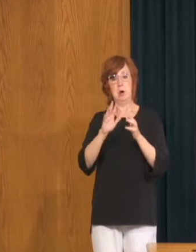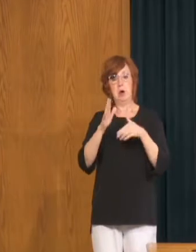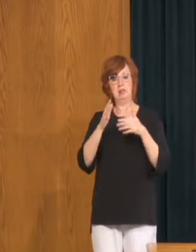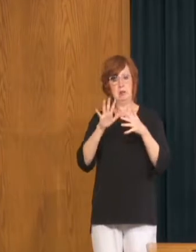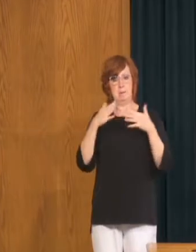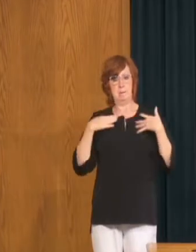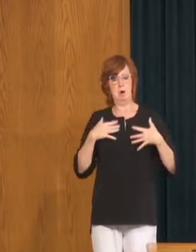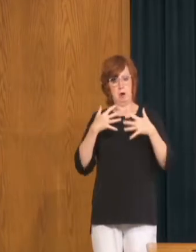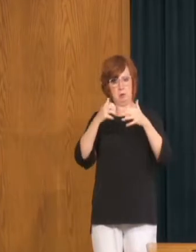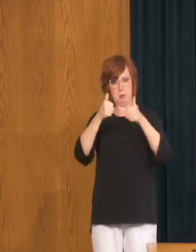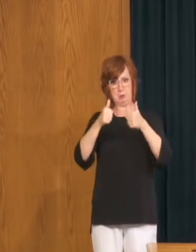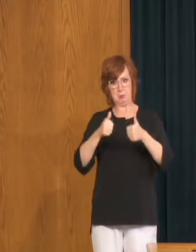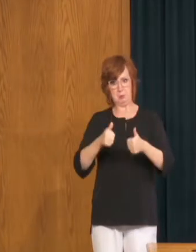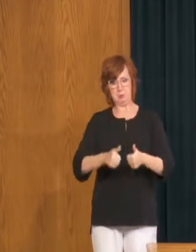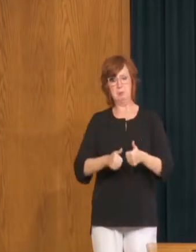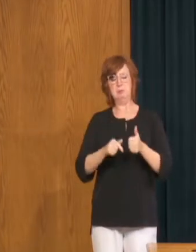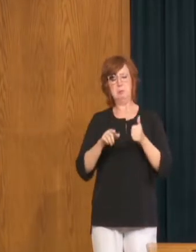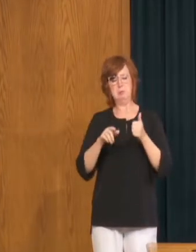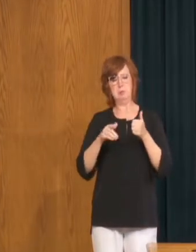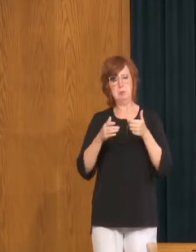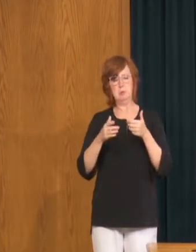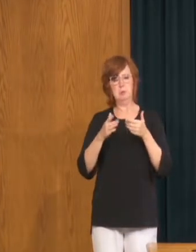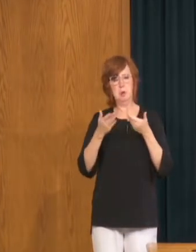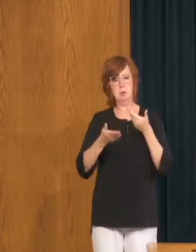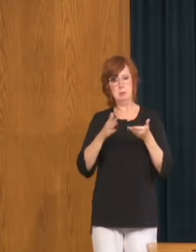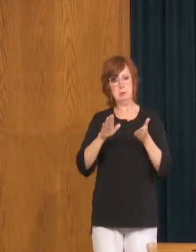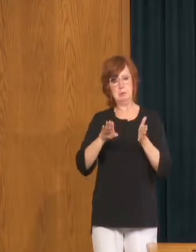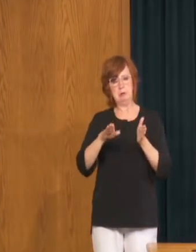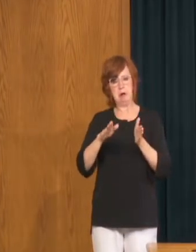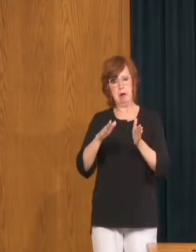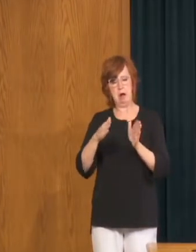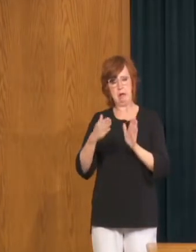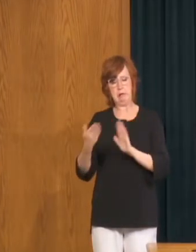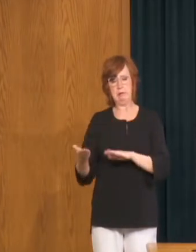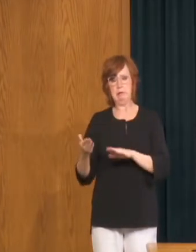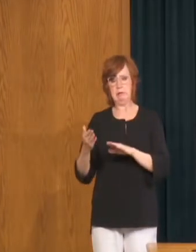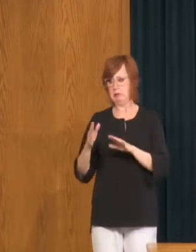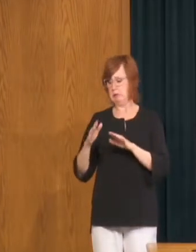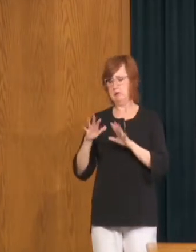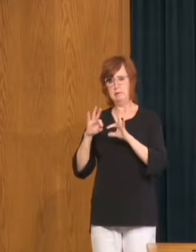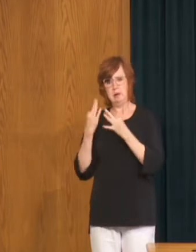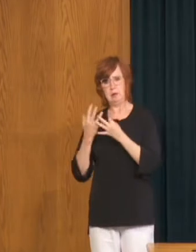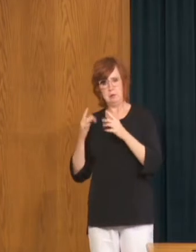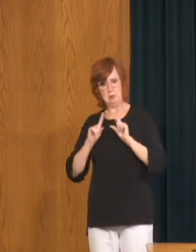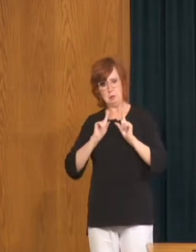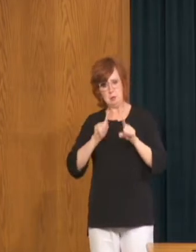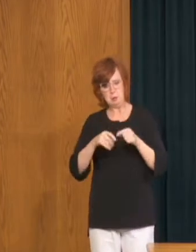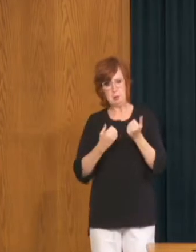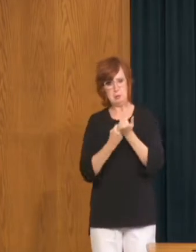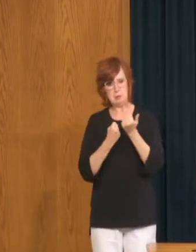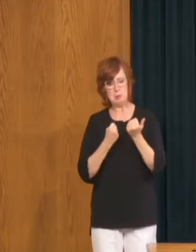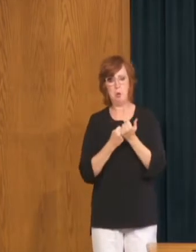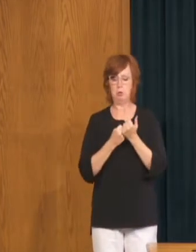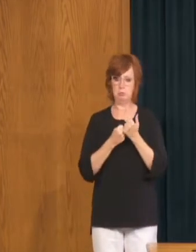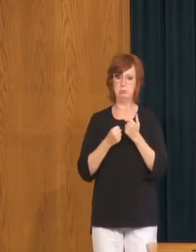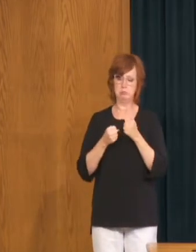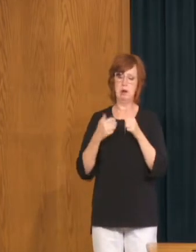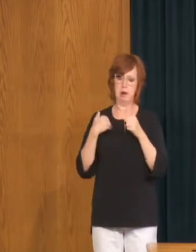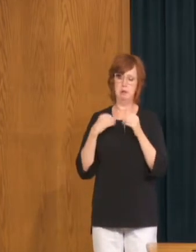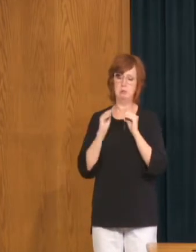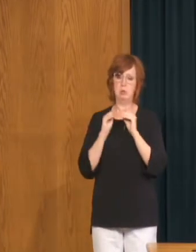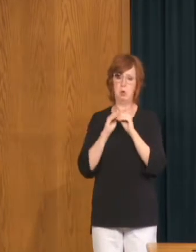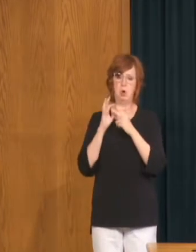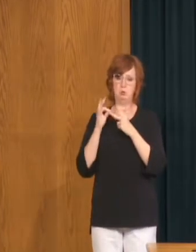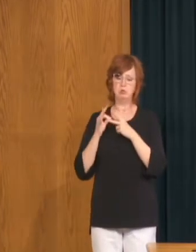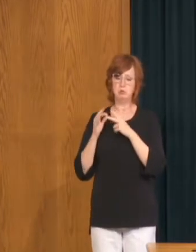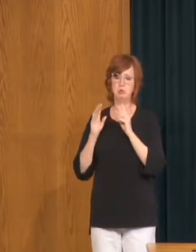critical care as outlined in the Saskatchewan Health Authority Family Presence Guidelines. I'm pleased that we are able to allow